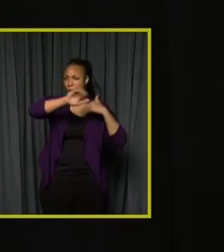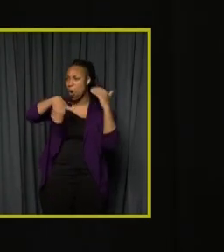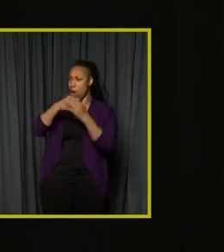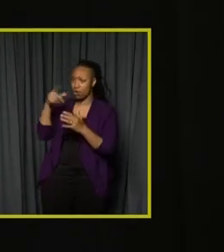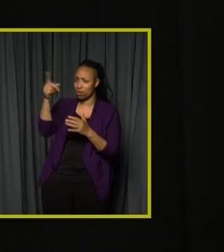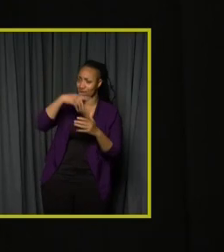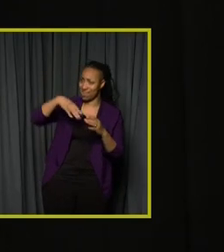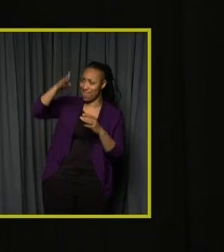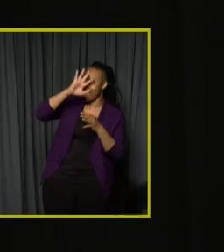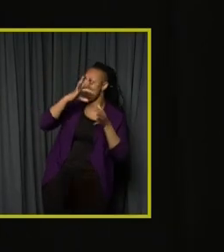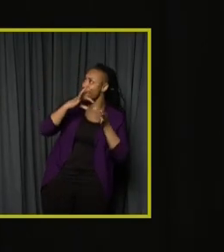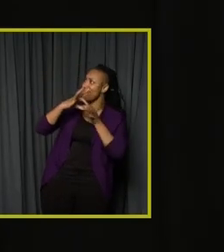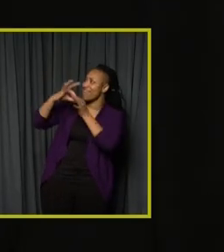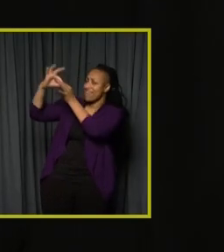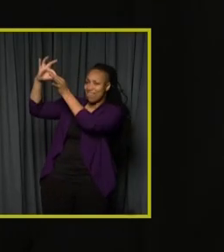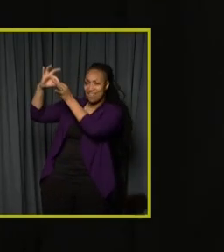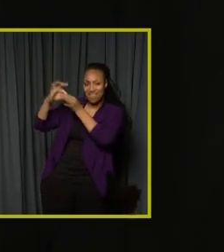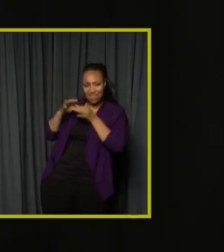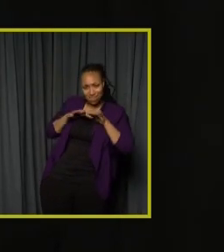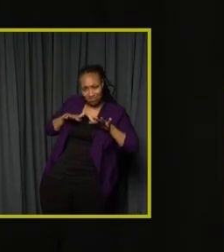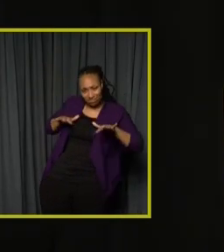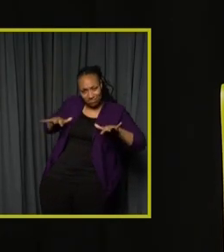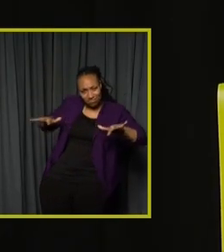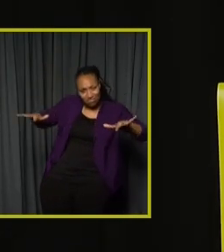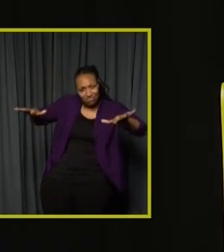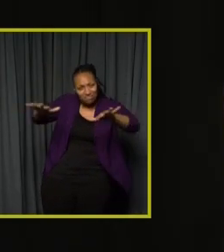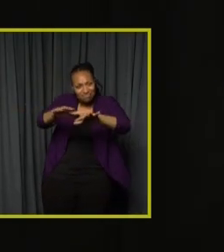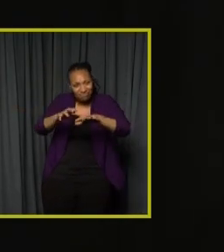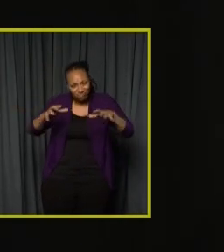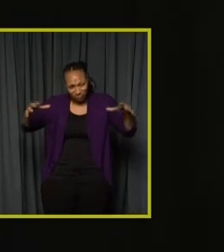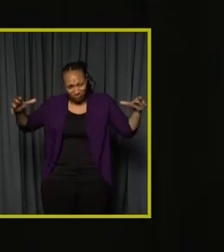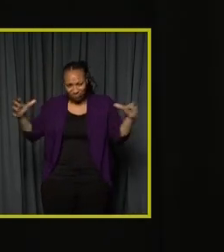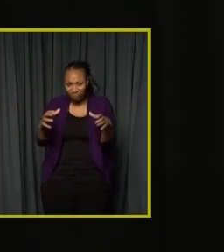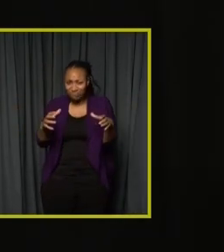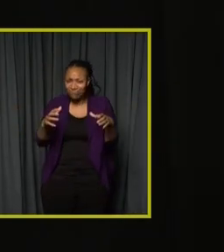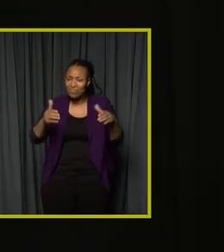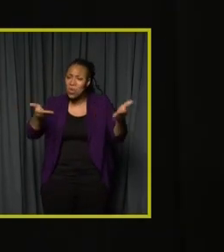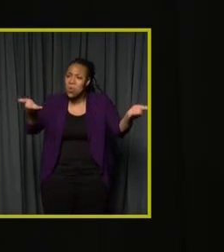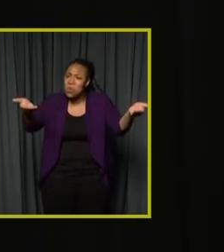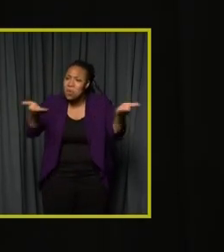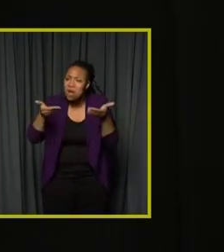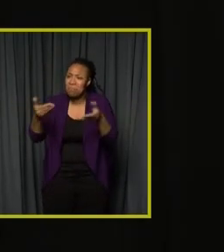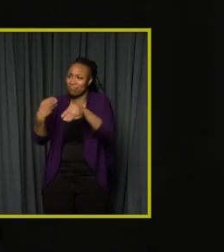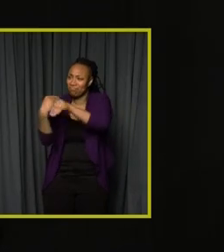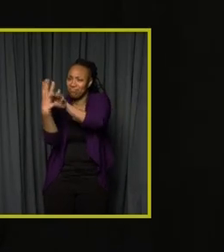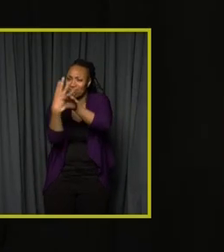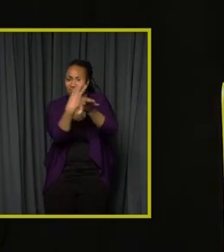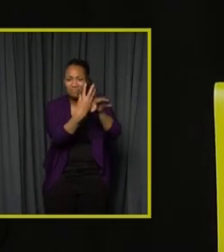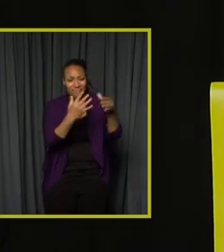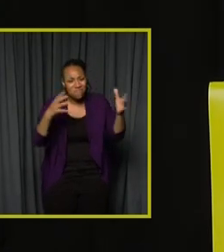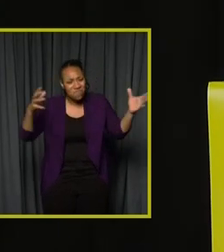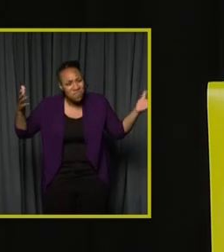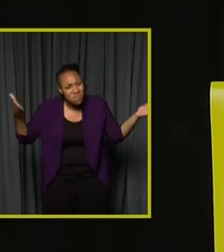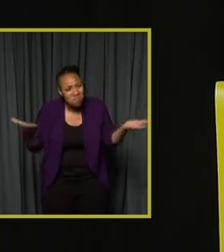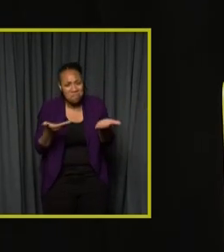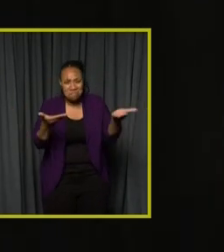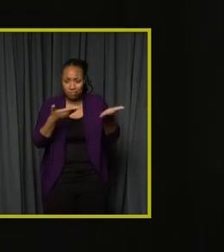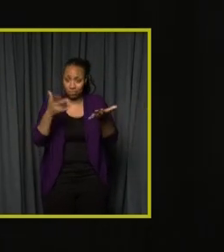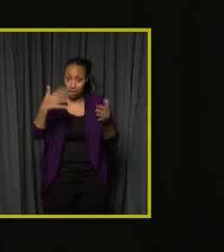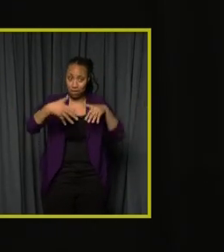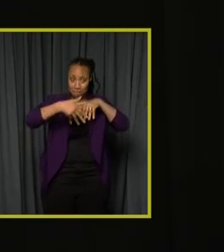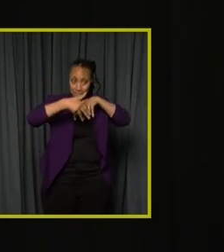welcome. Welcome to the Mass Poor People's Assembly and March on Washington. We ask you now to text MORAL